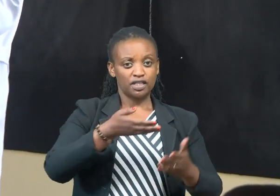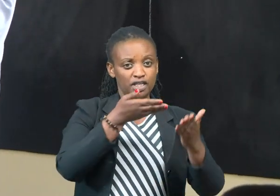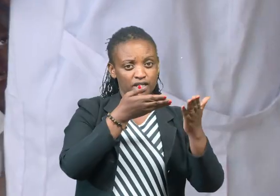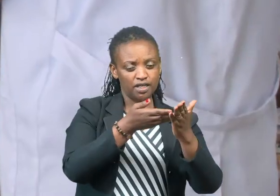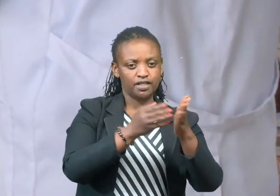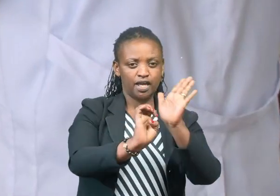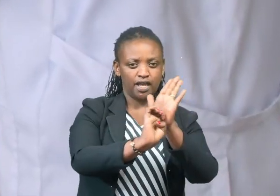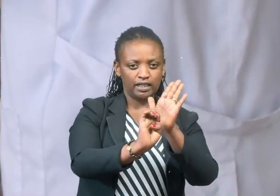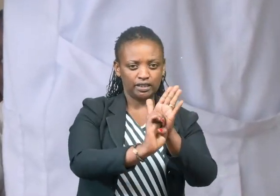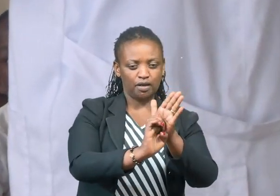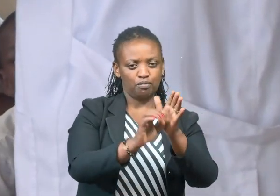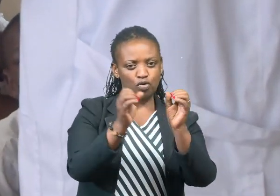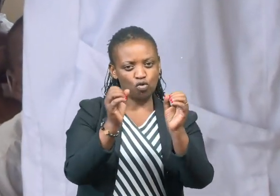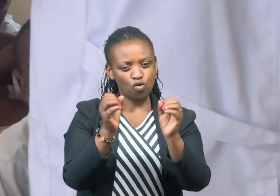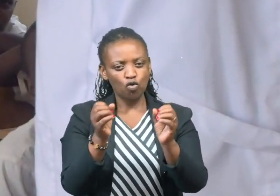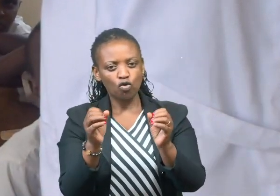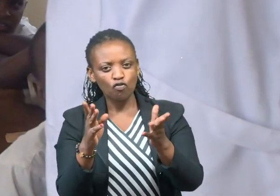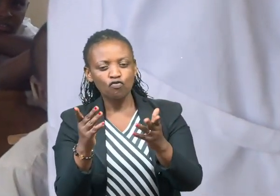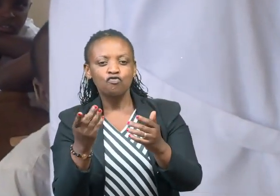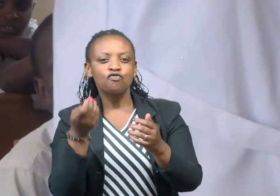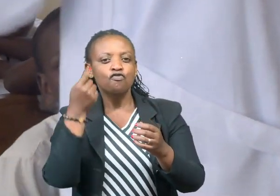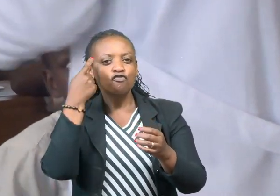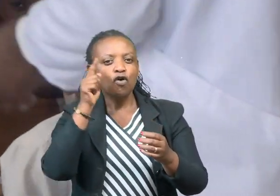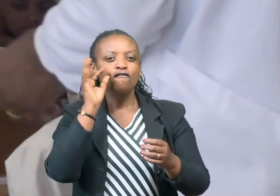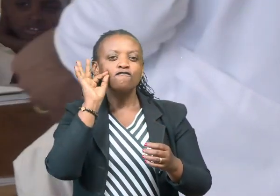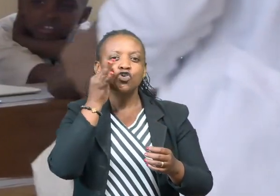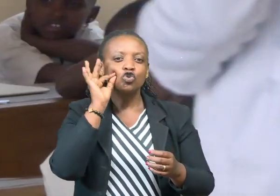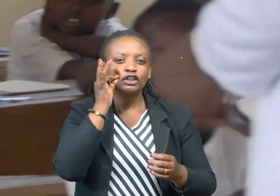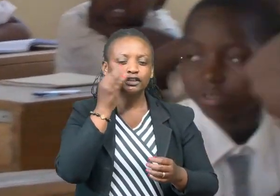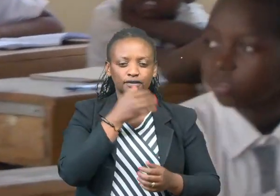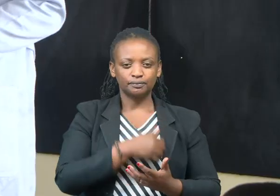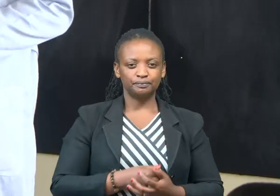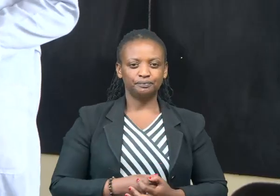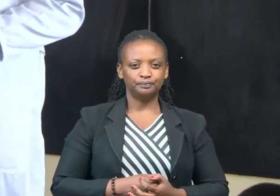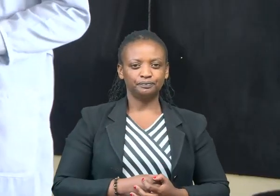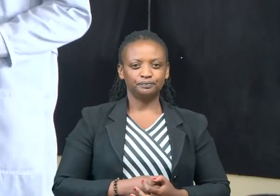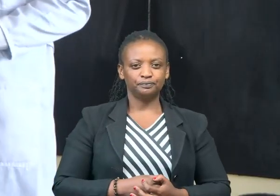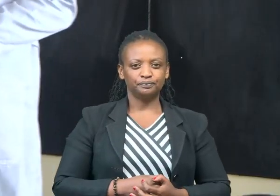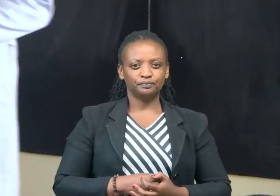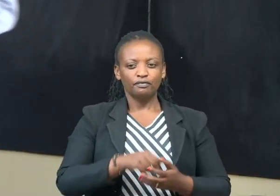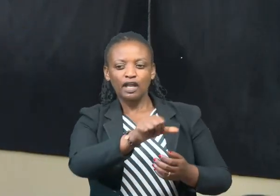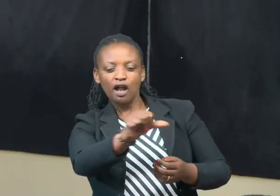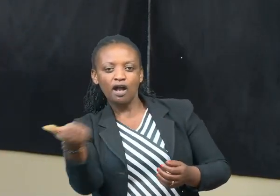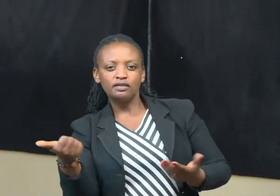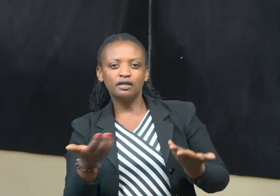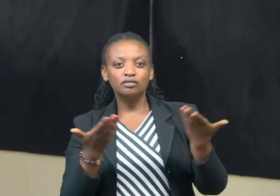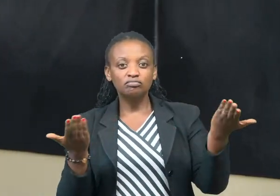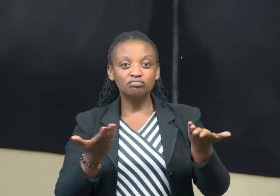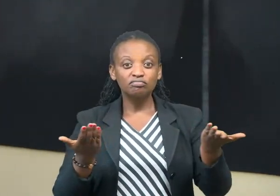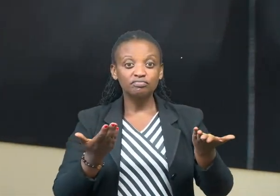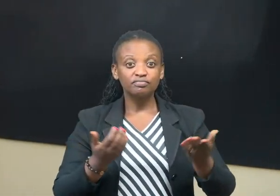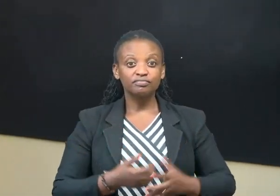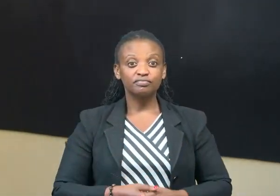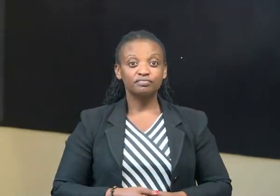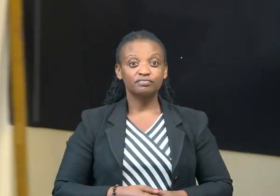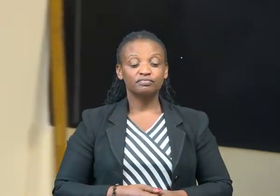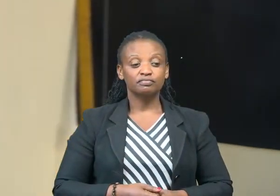Yeah. So this is an example of a fruit. Yeah. Any other